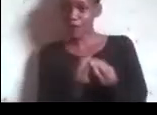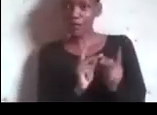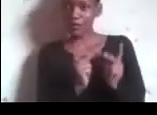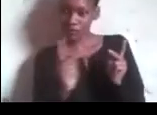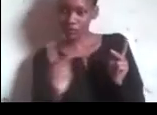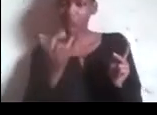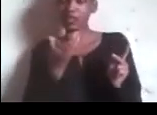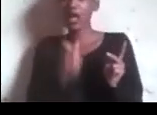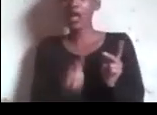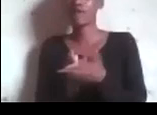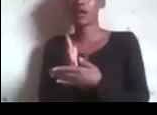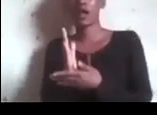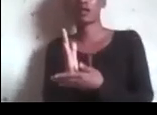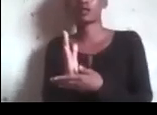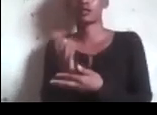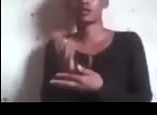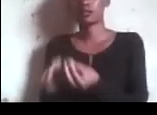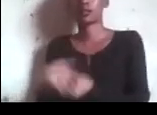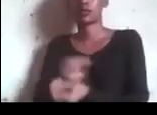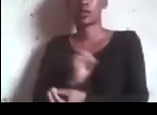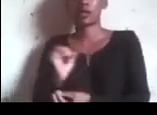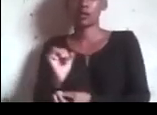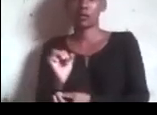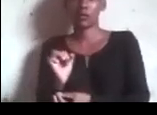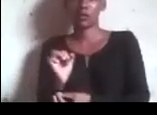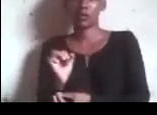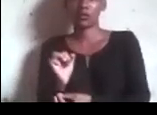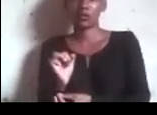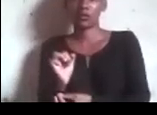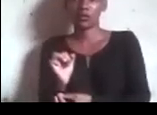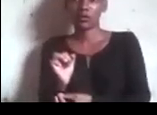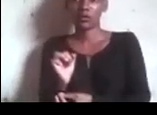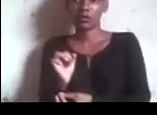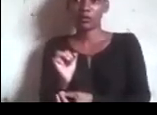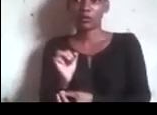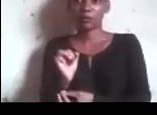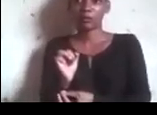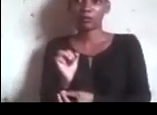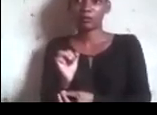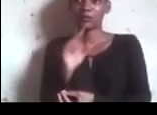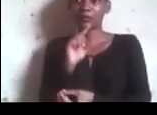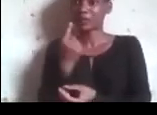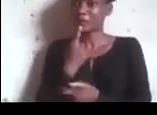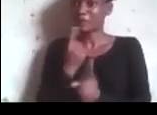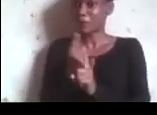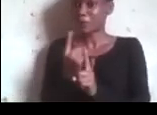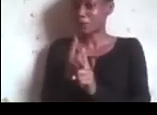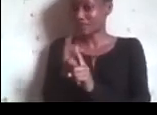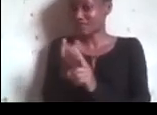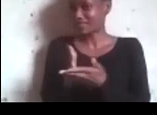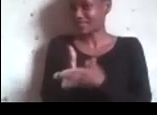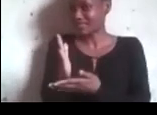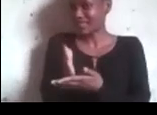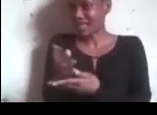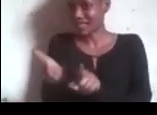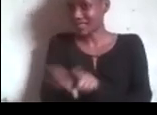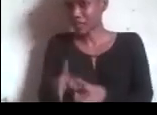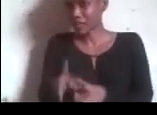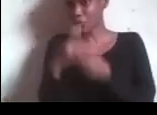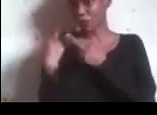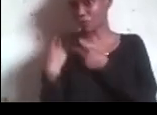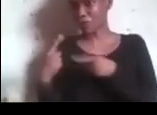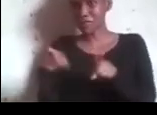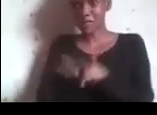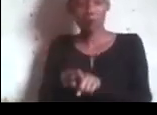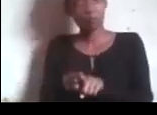their children, but they do not always have the same rights and responsibilities. So